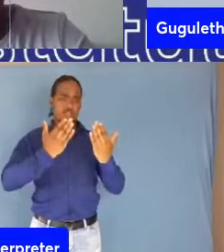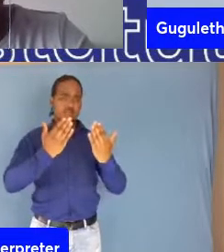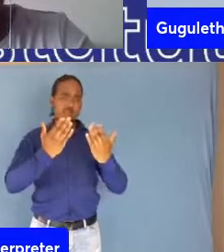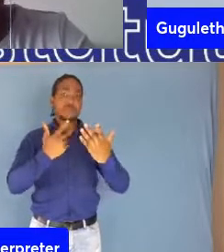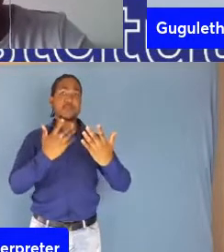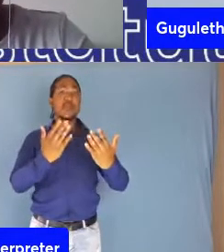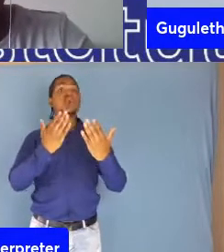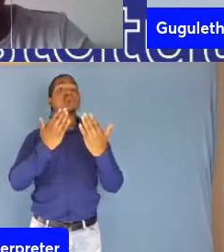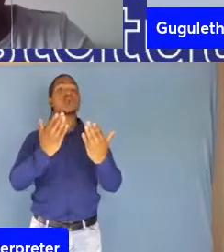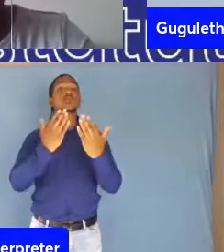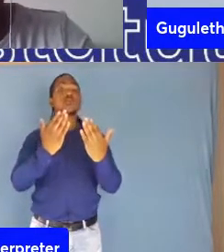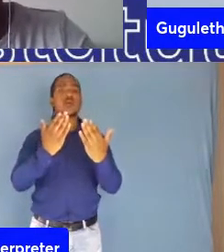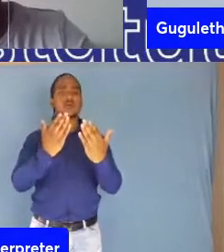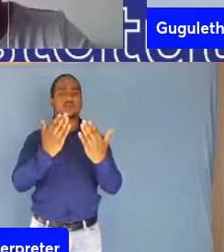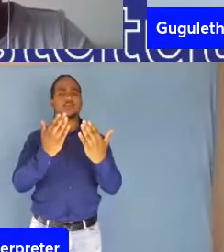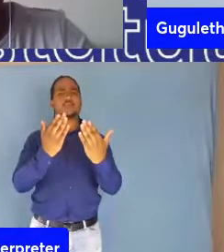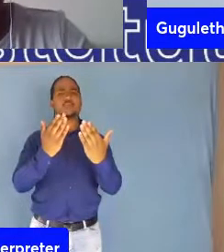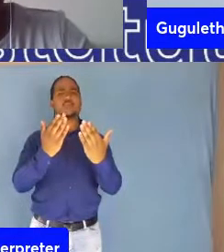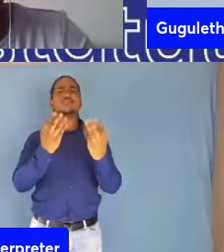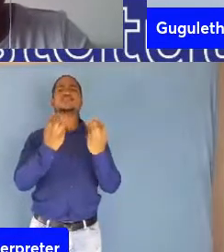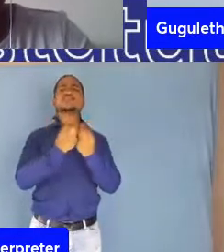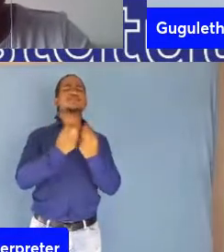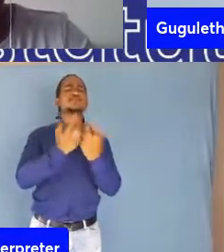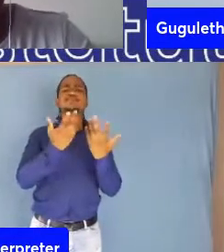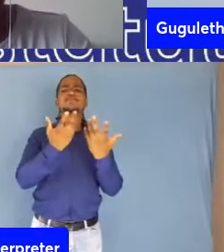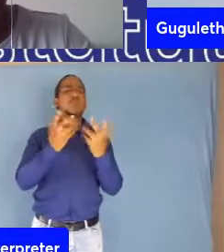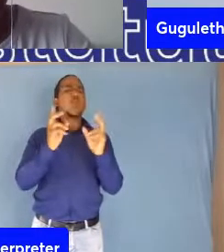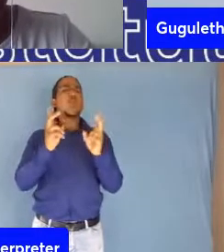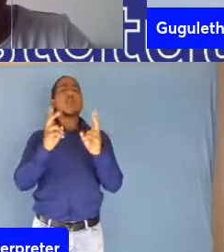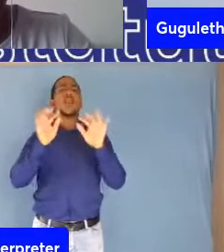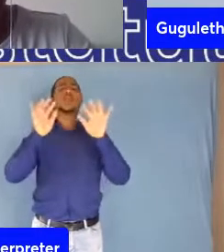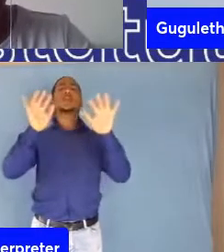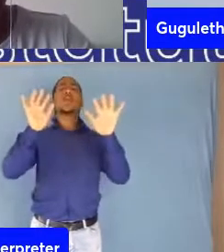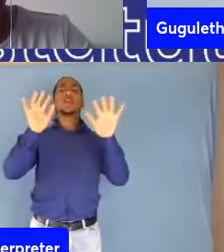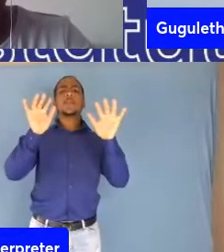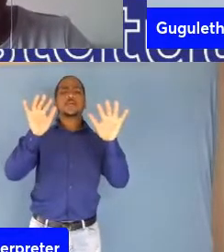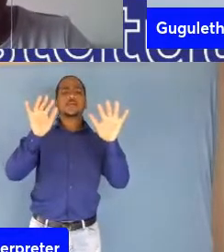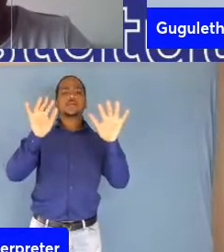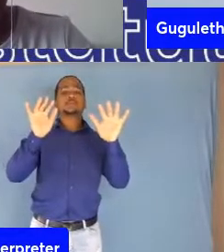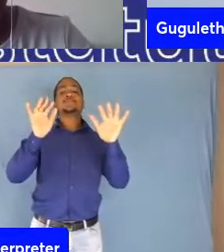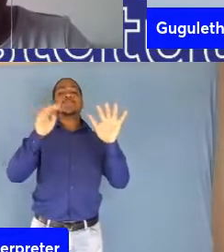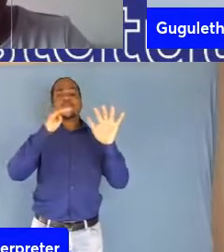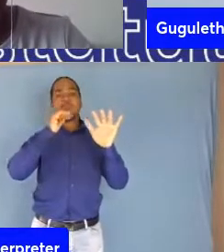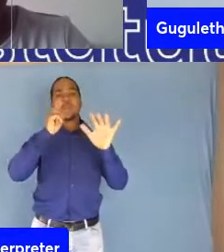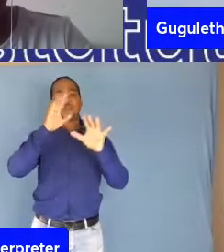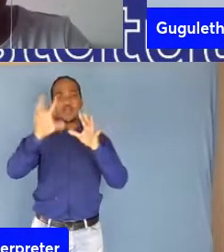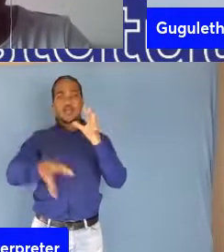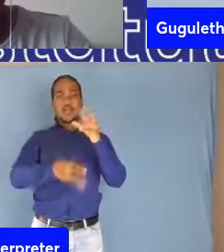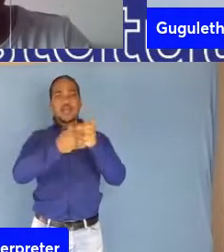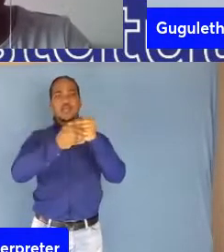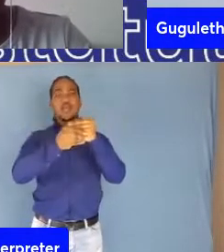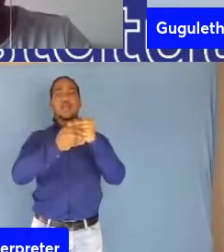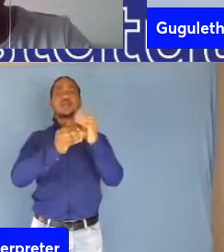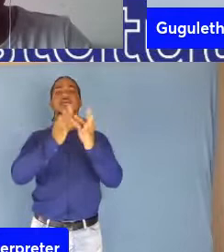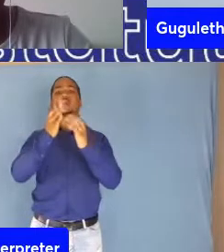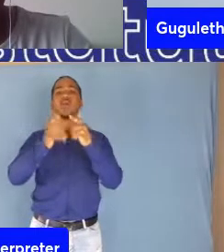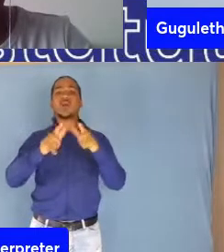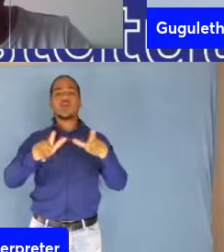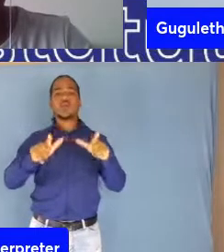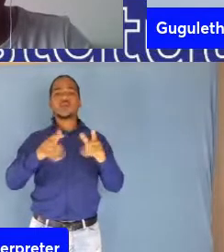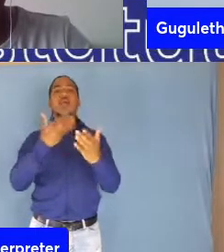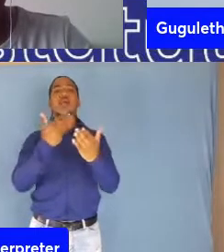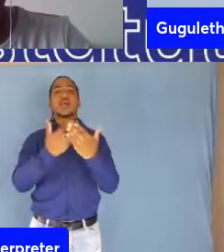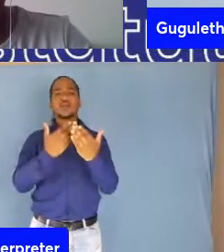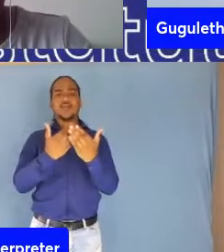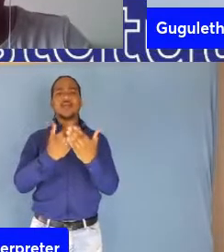a public sector, that sign language is included, so that we avoid such